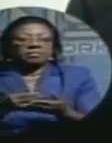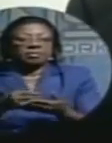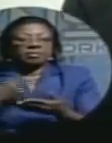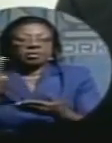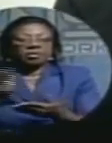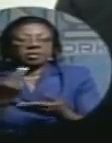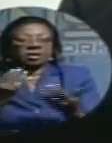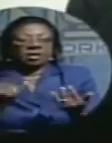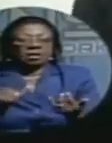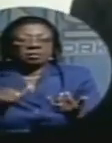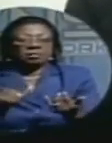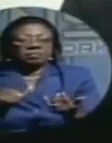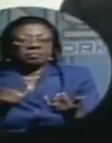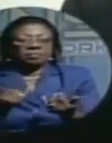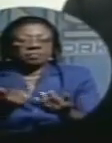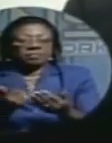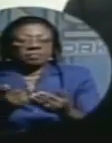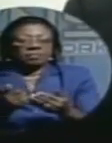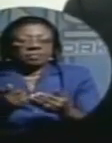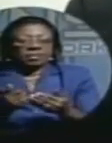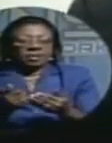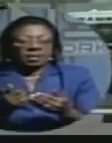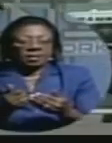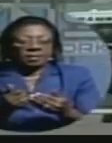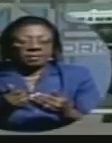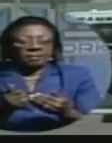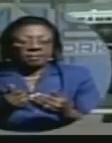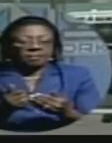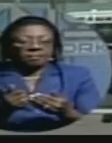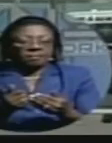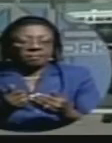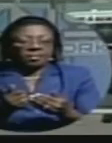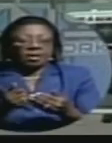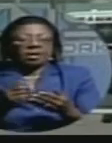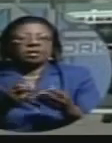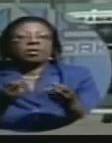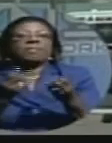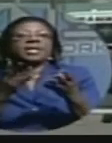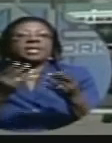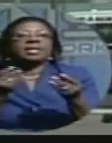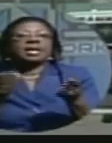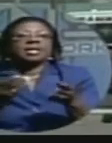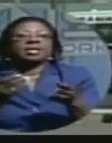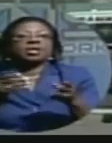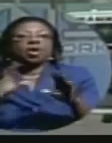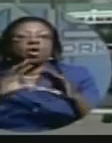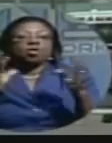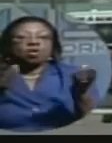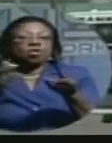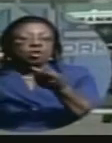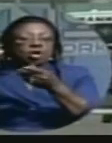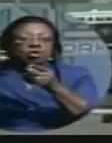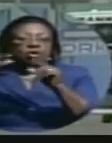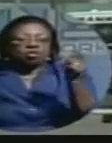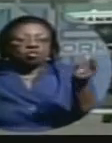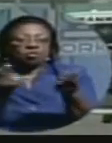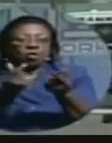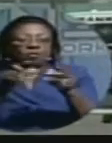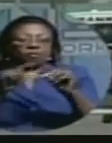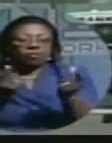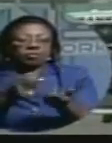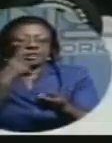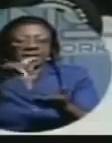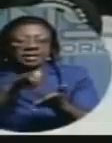using that to offset the cost of this program. And although many, like the Coconut Grove Business League, has said what the government